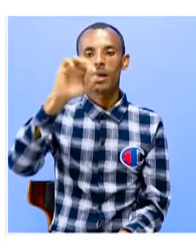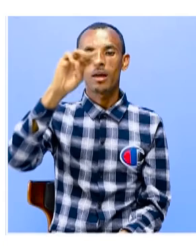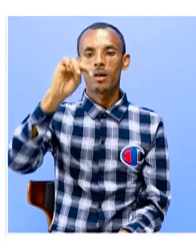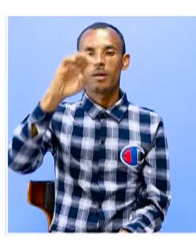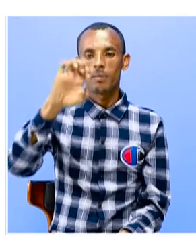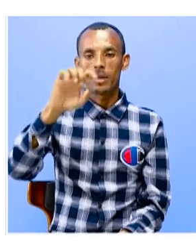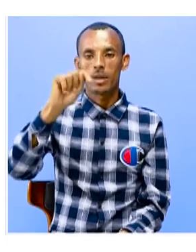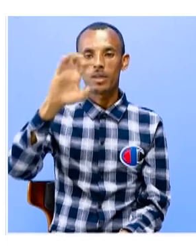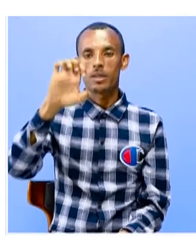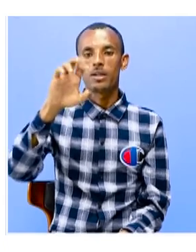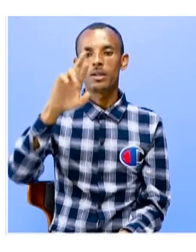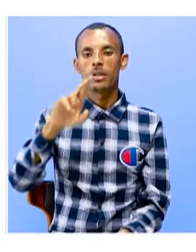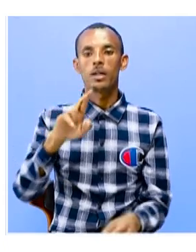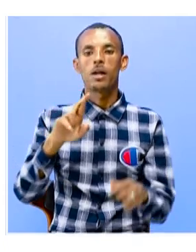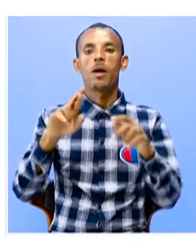perimeter